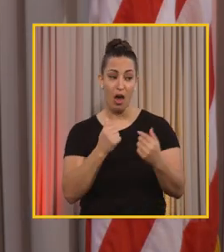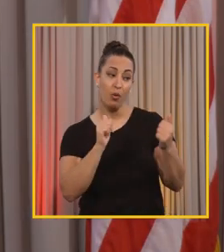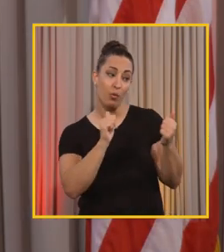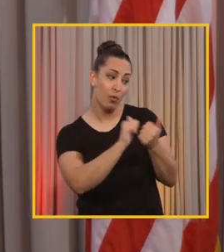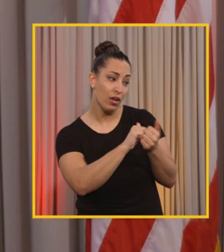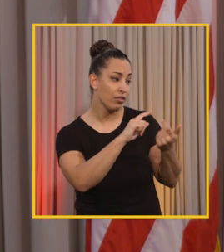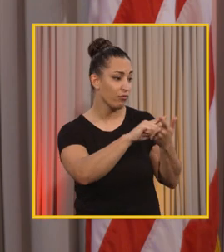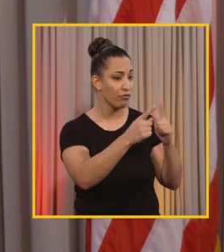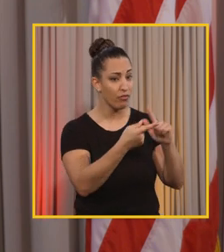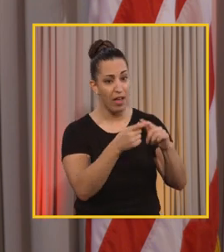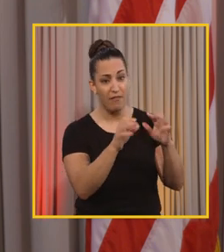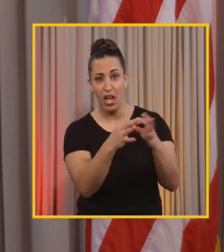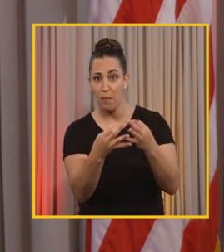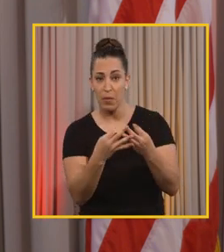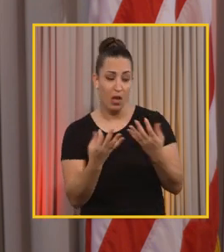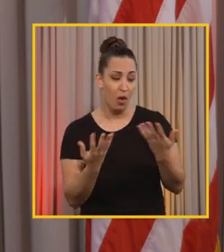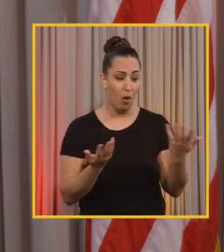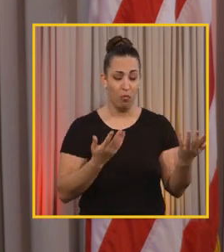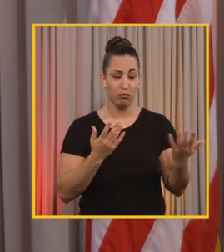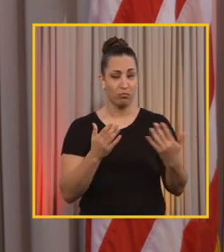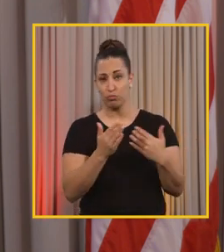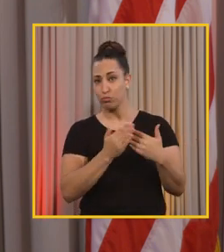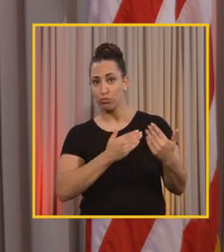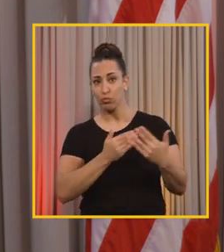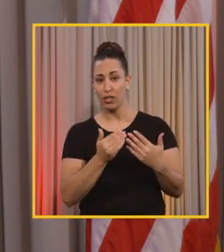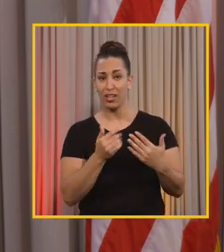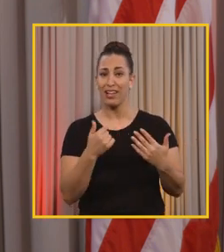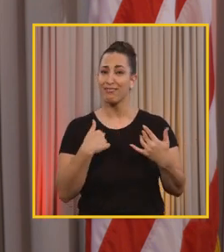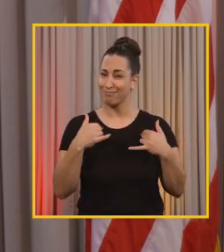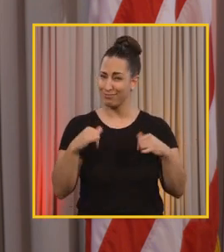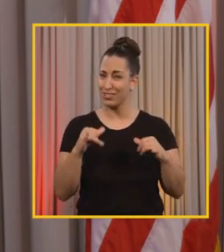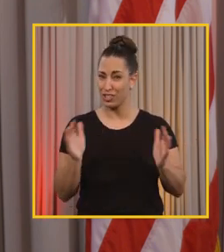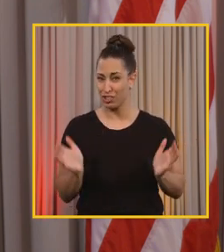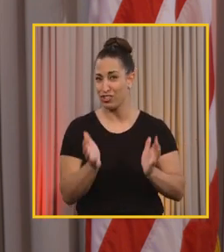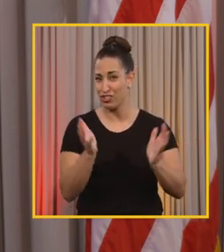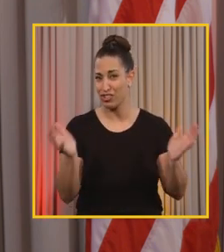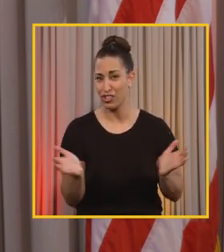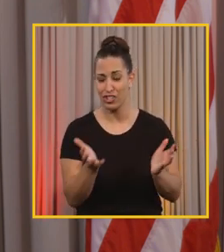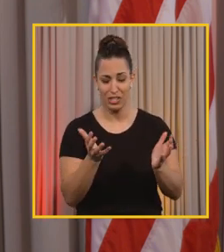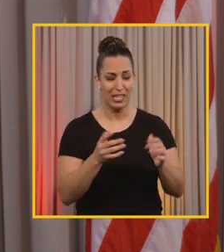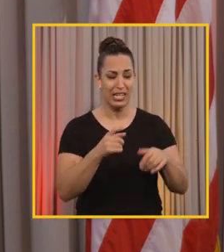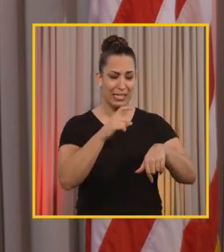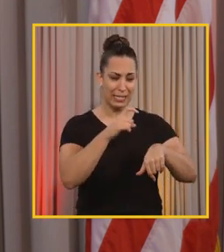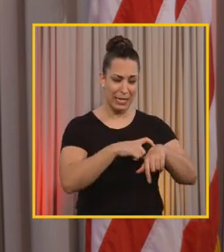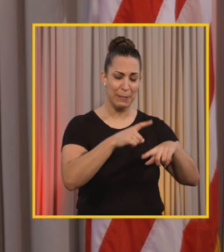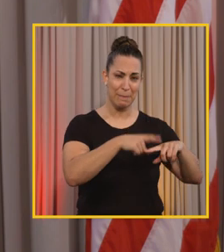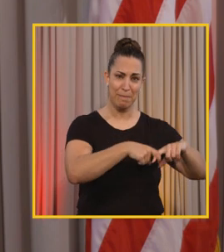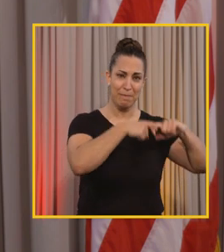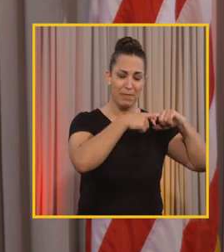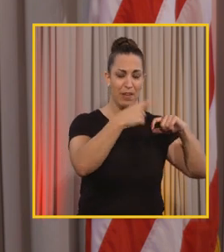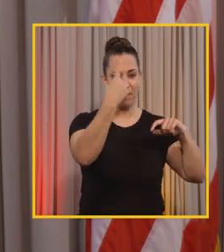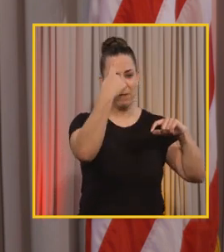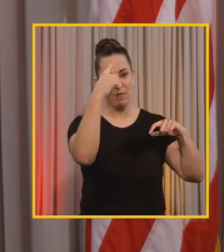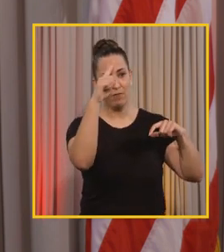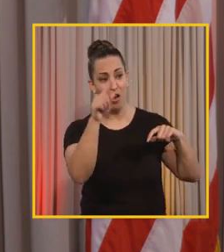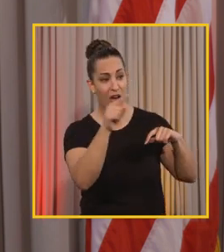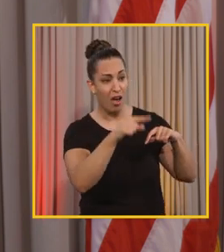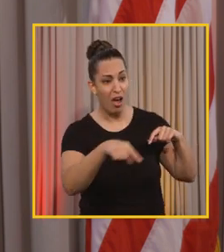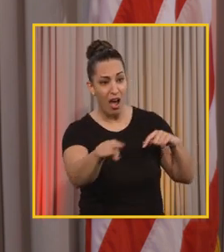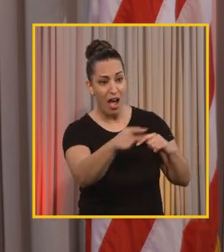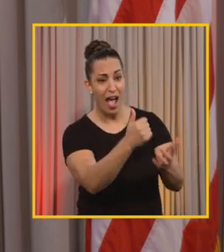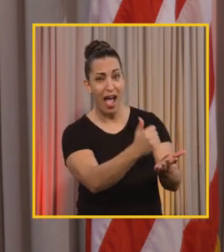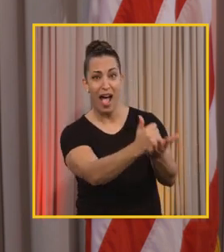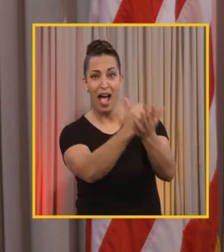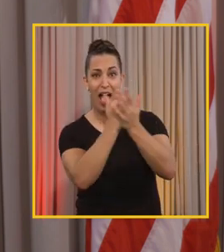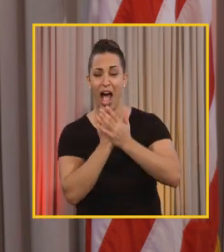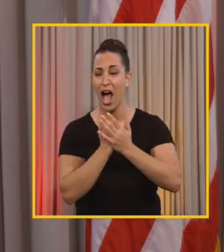Whether you are watching this evening's virtual ceremony on your own or with